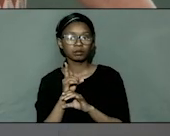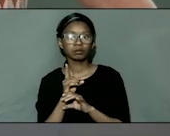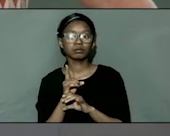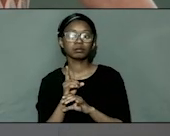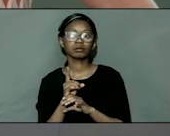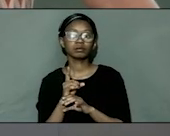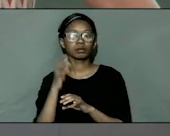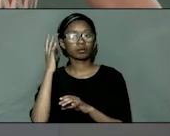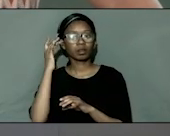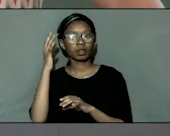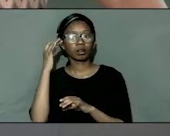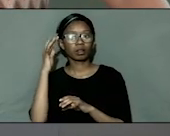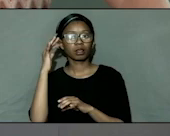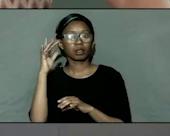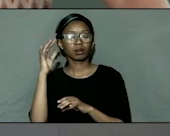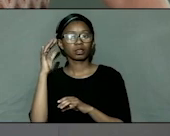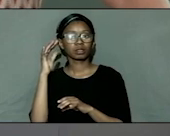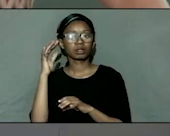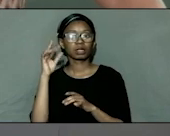evolution.